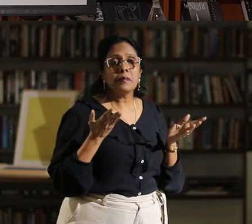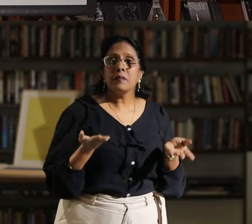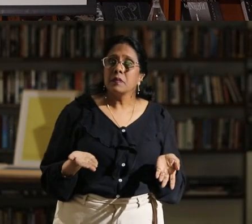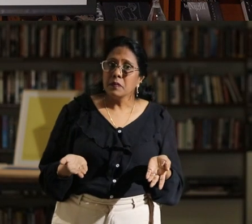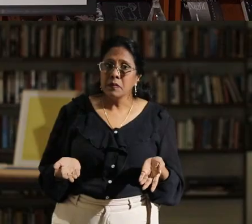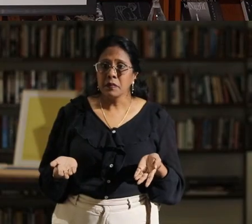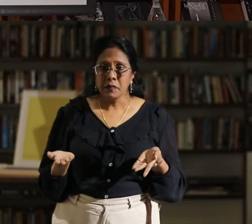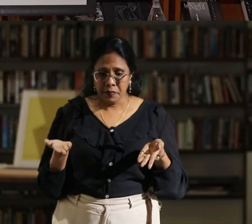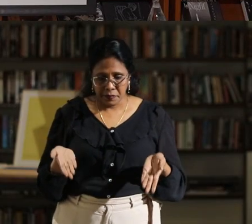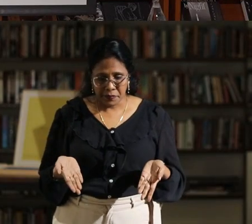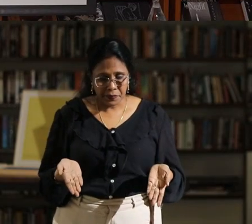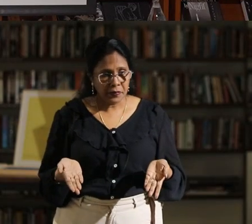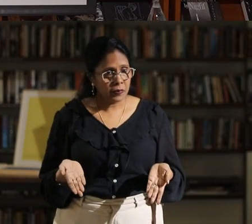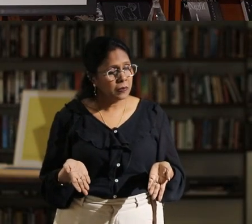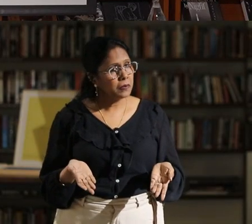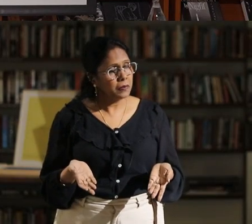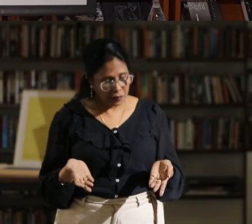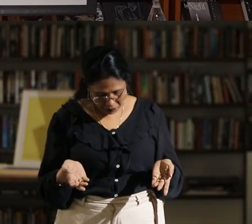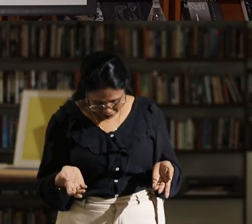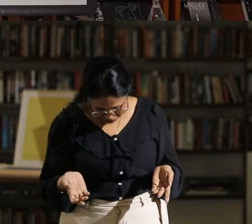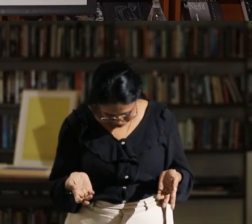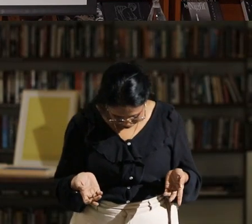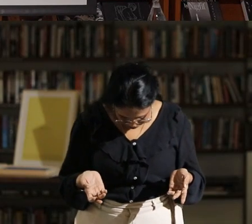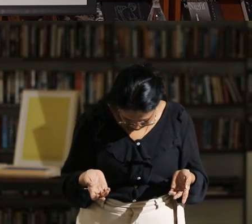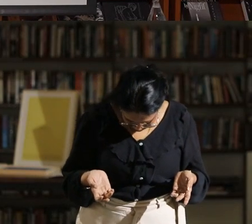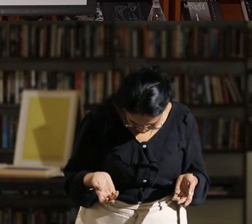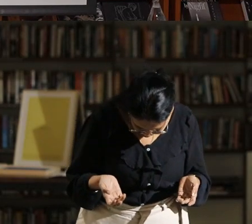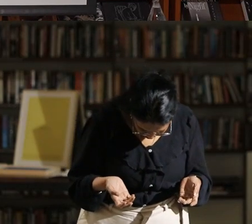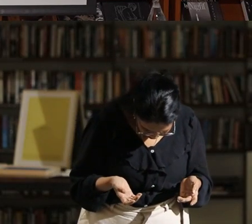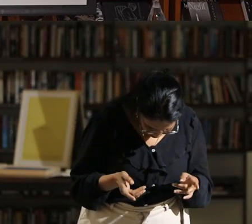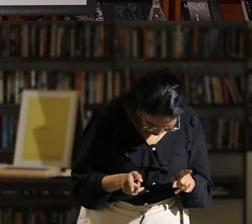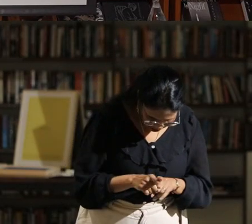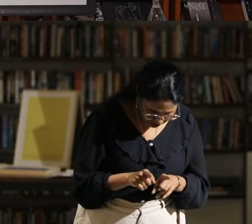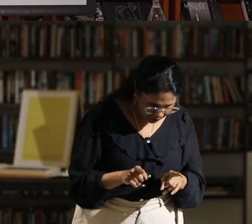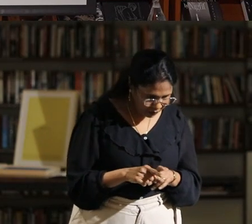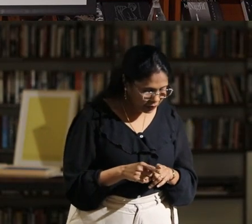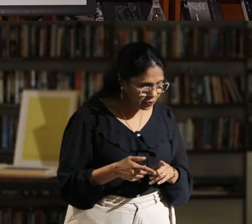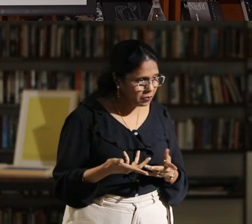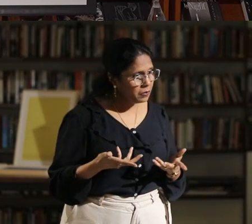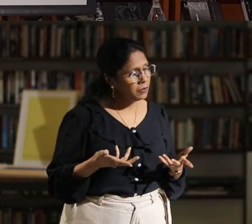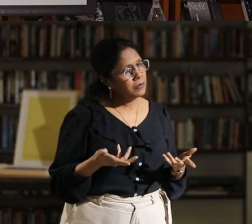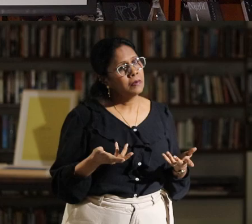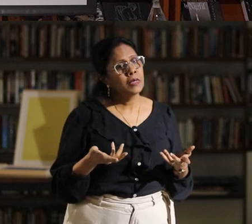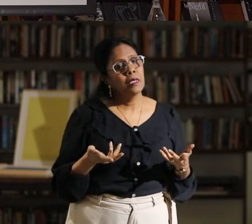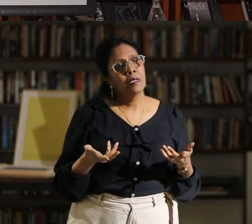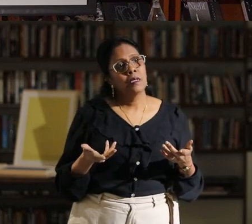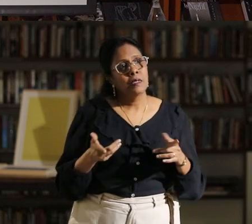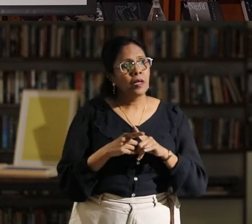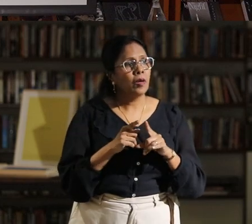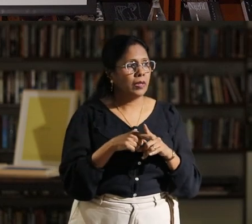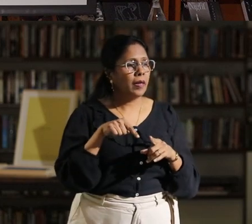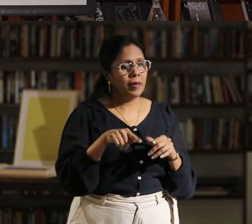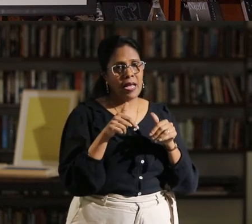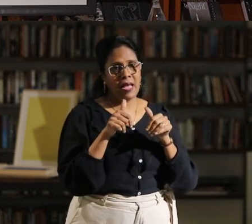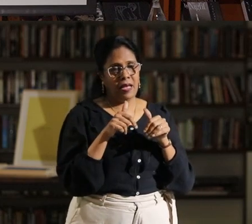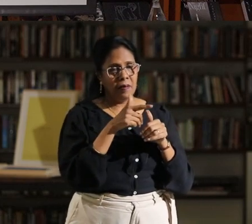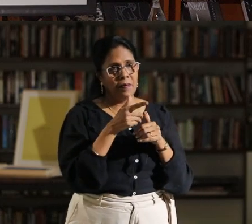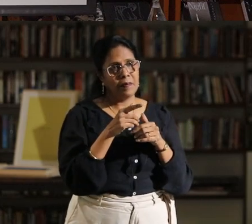So along part of the way we kind of, Ambedkar University Delhi is the